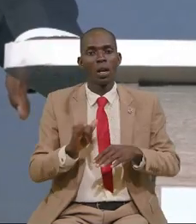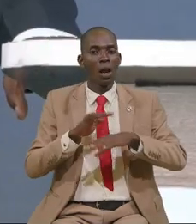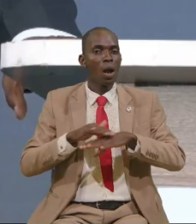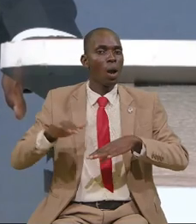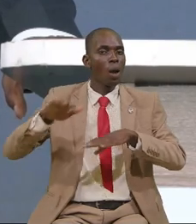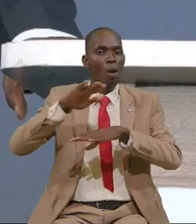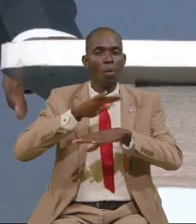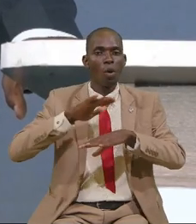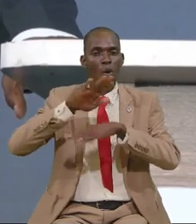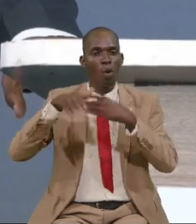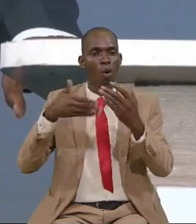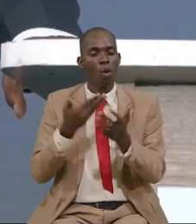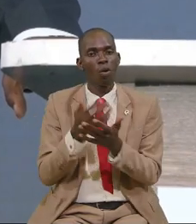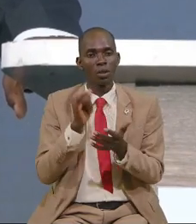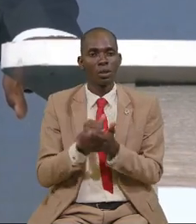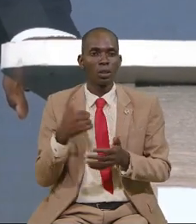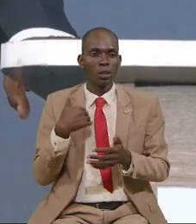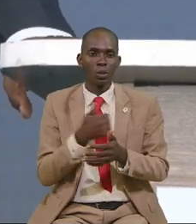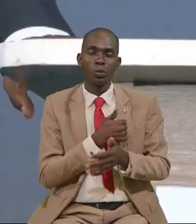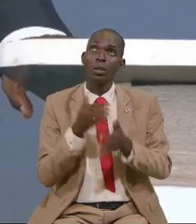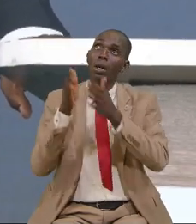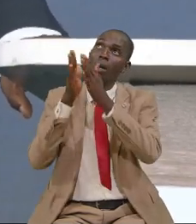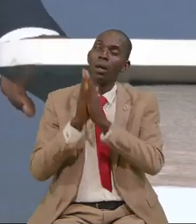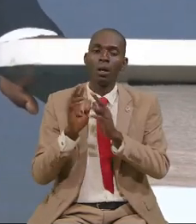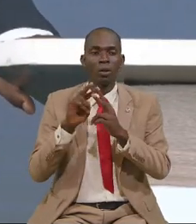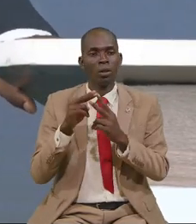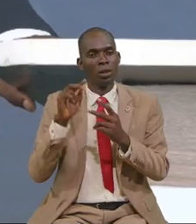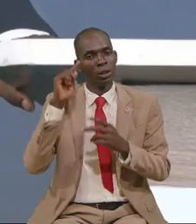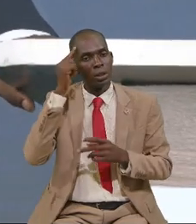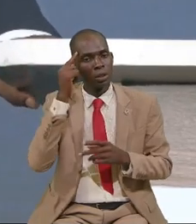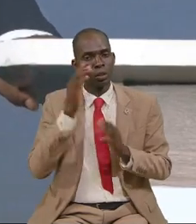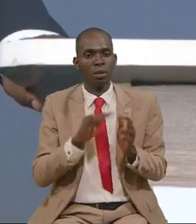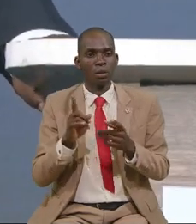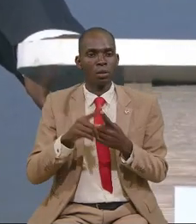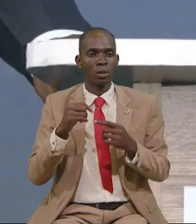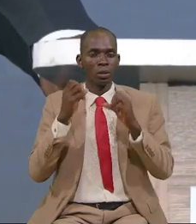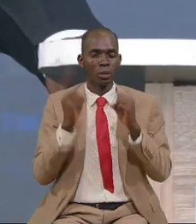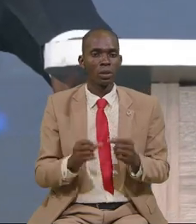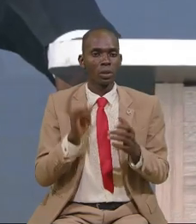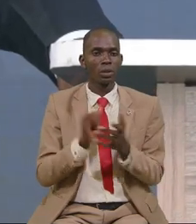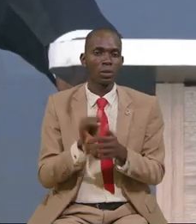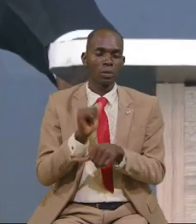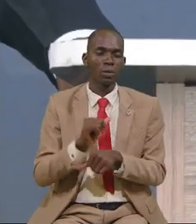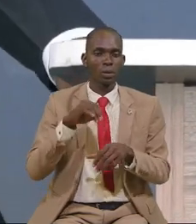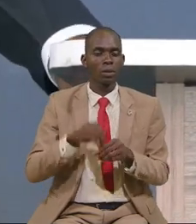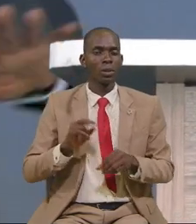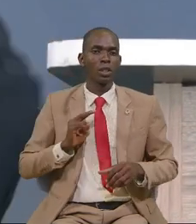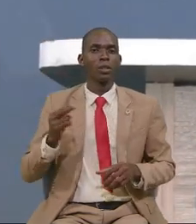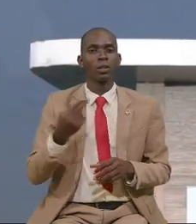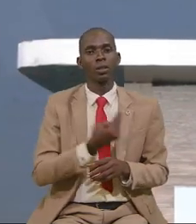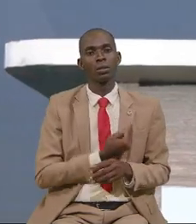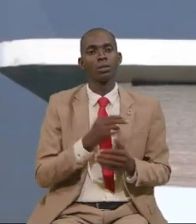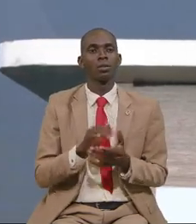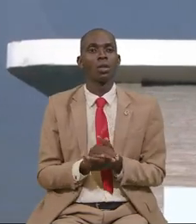all that we ask or think, according to the power that worketh in us. When